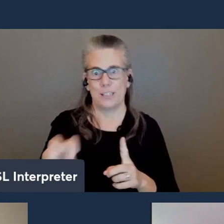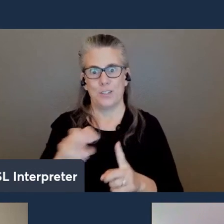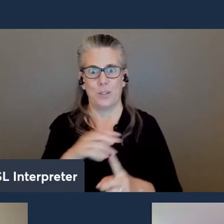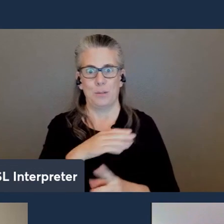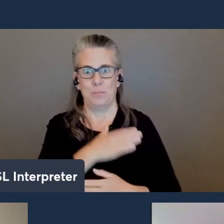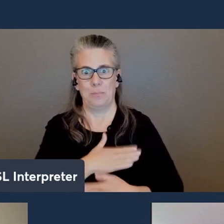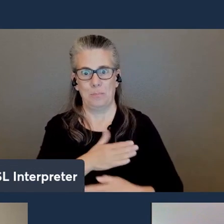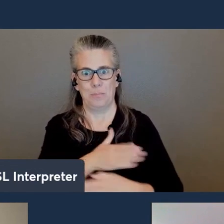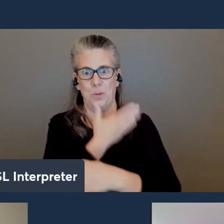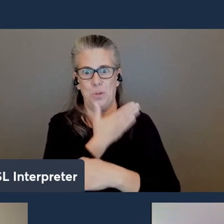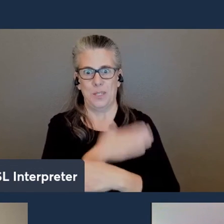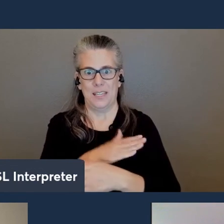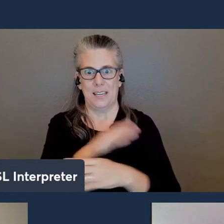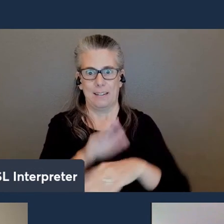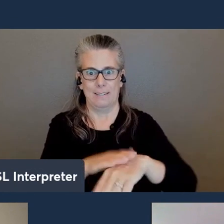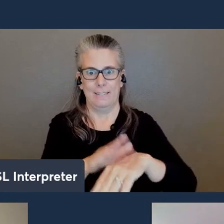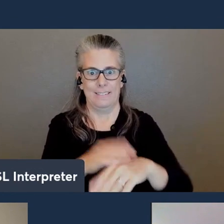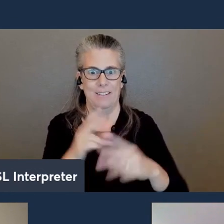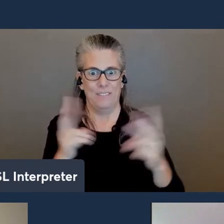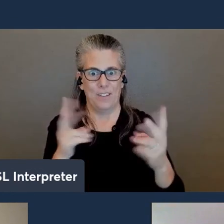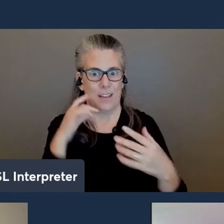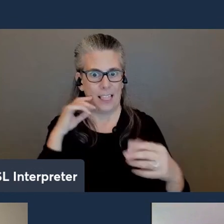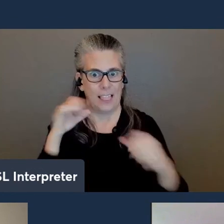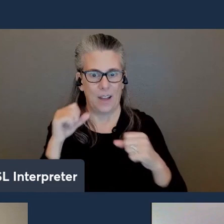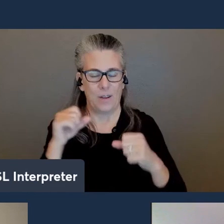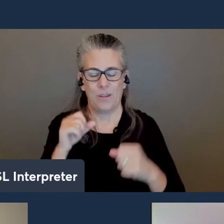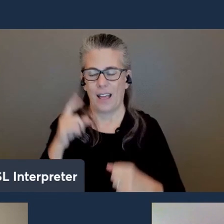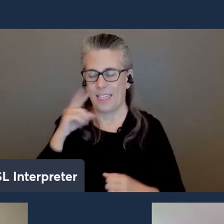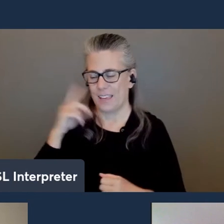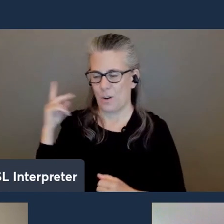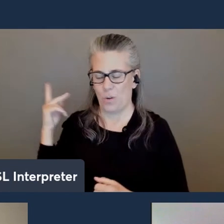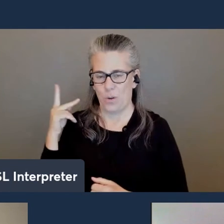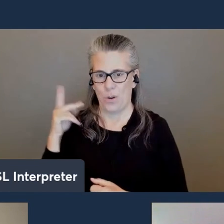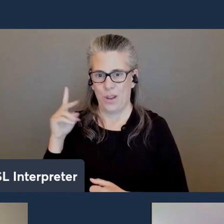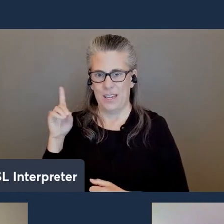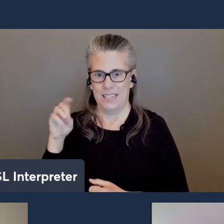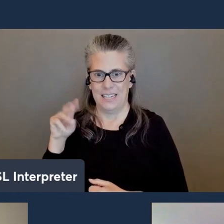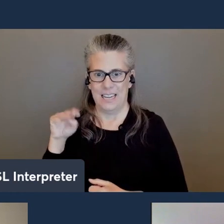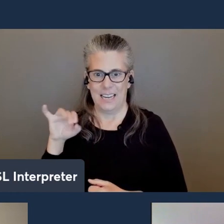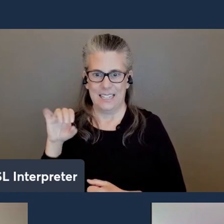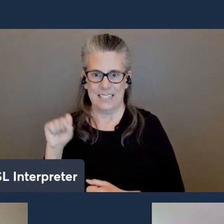then I think Dennis and I will just talk for a couple of